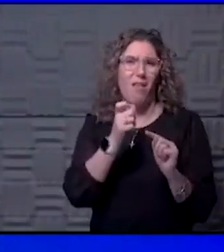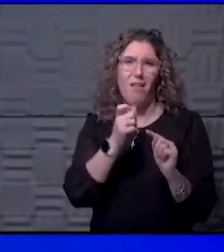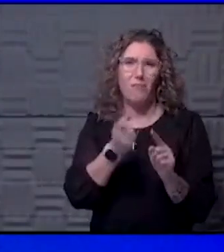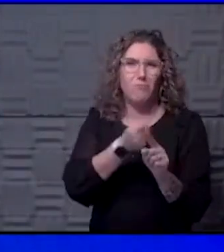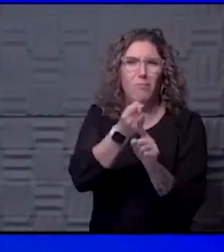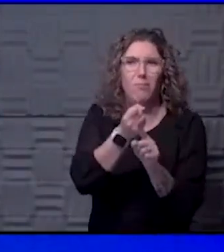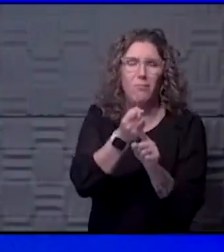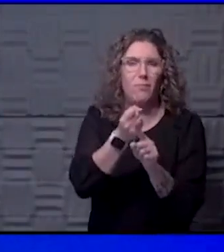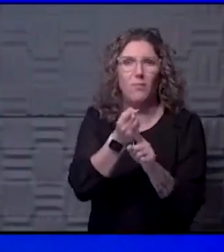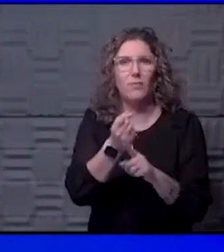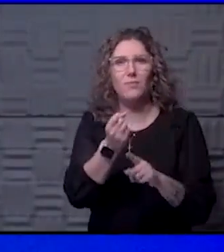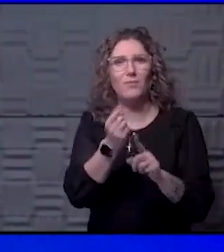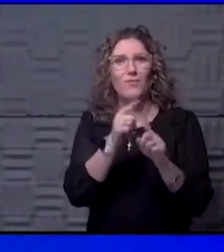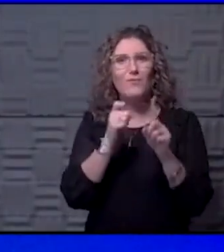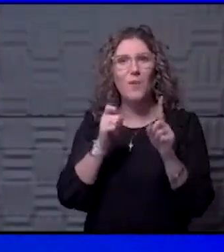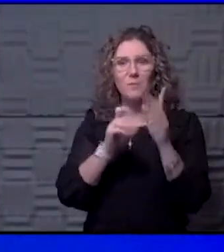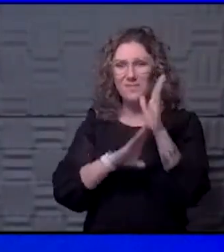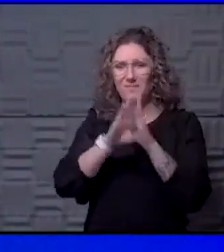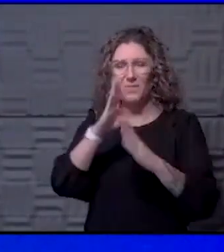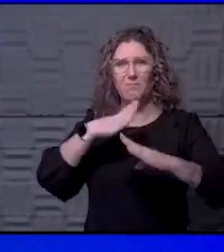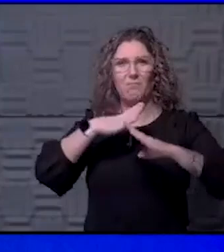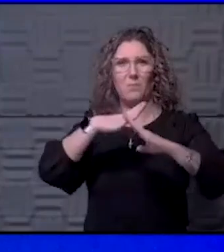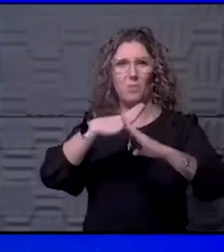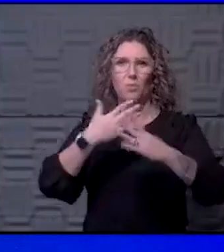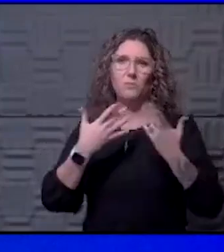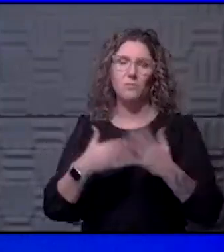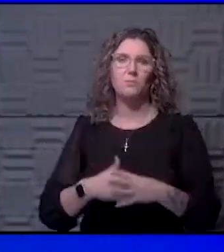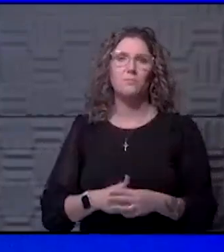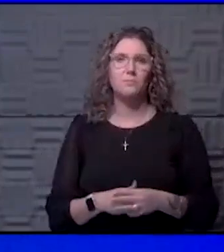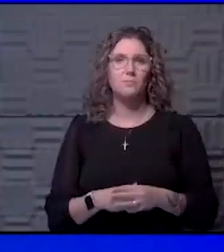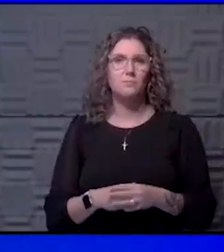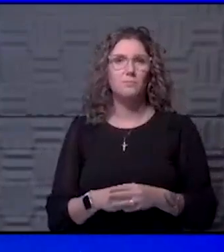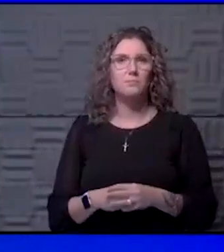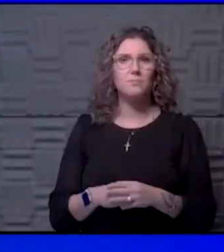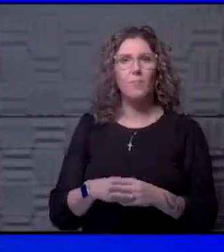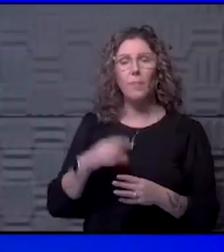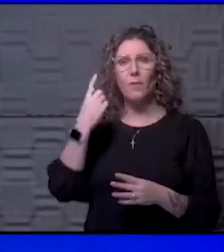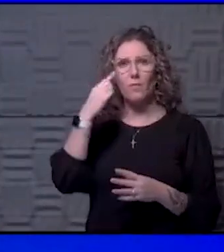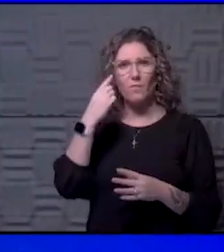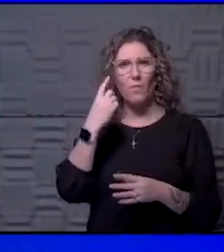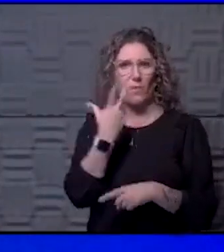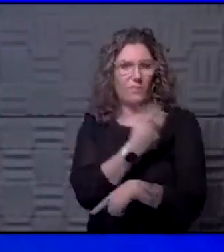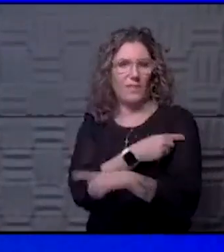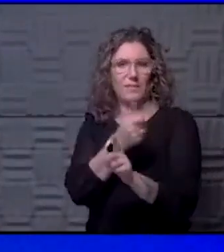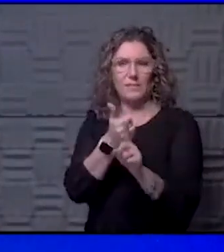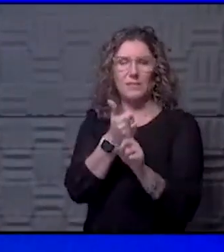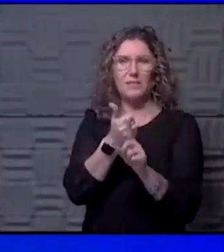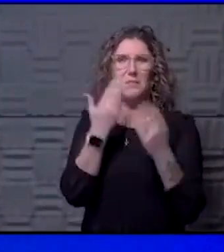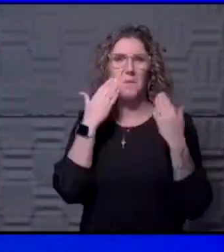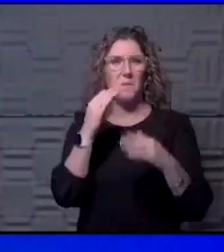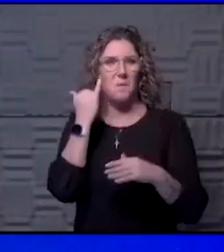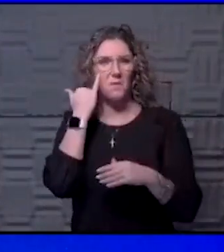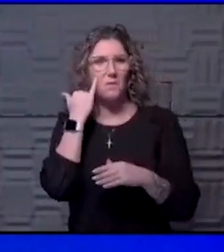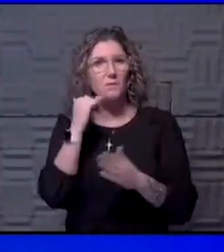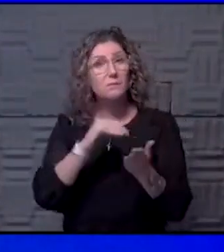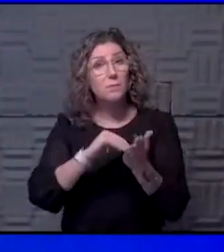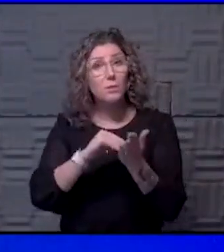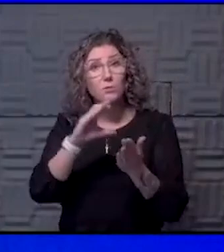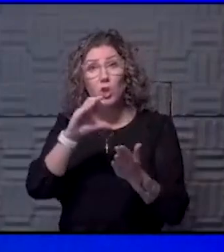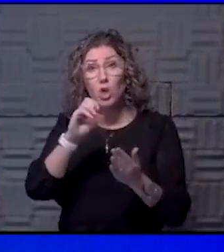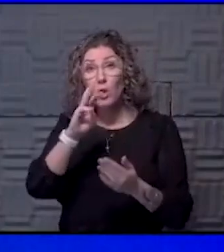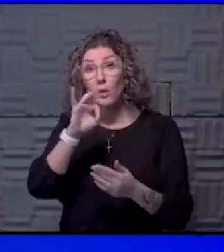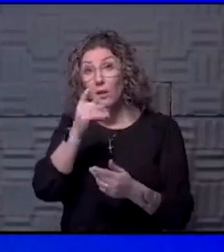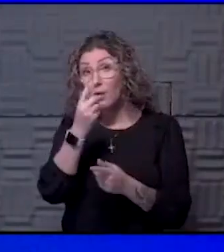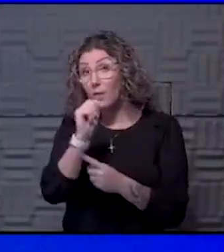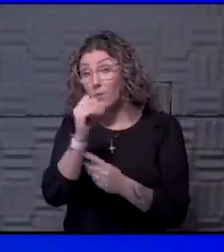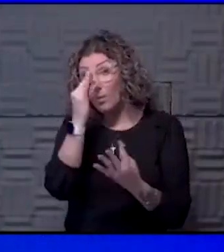significant impact on developing immunity to the vaccination. I don't know if Dr. Comfort has any other thoughts about that as